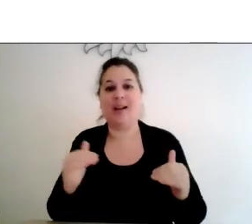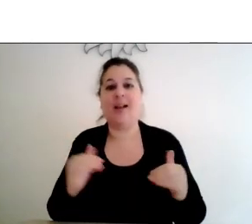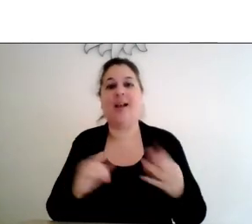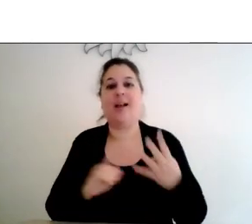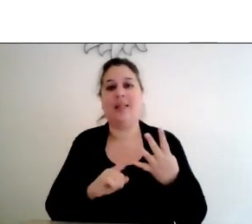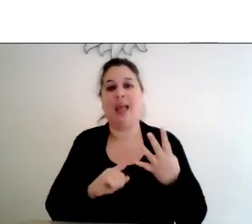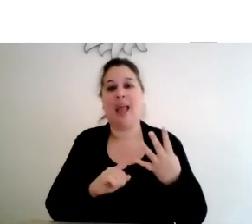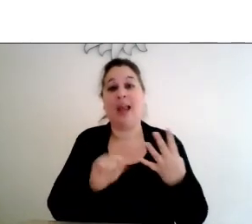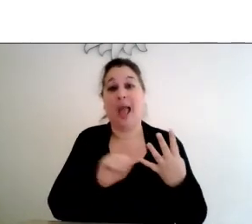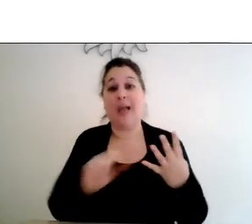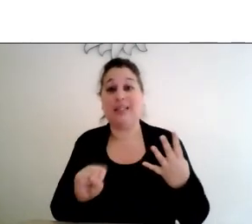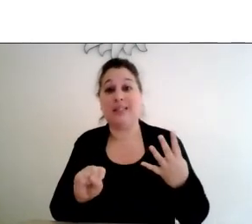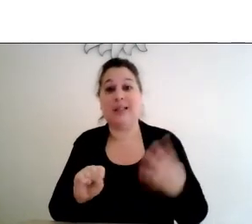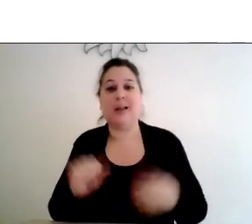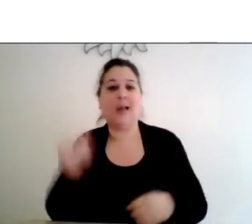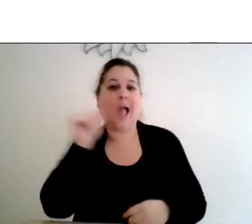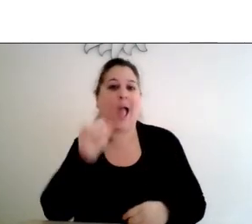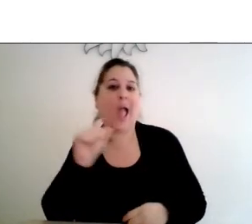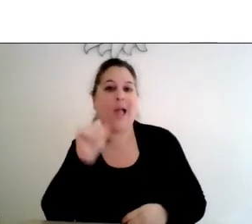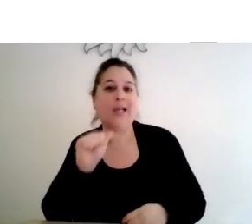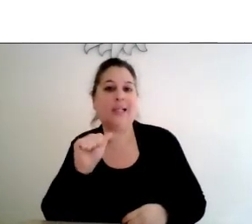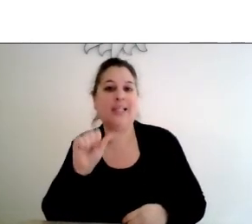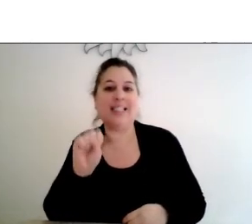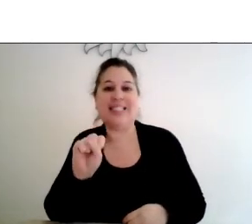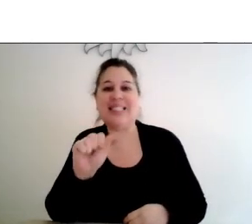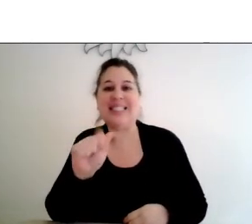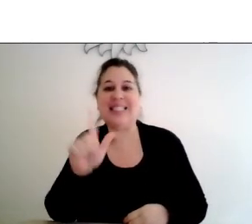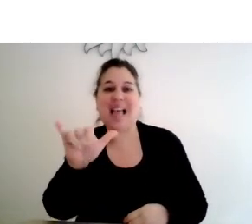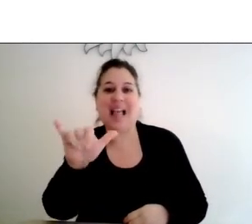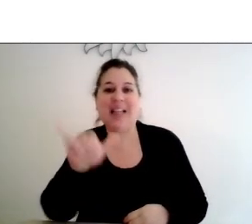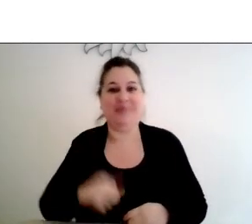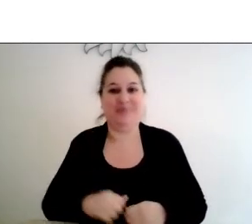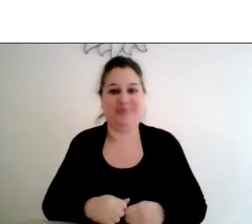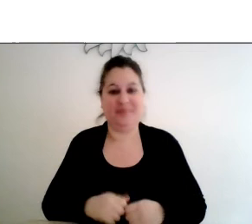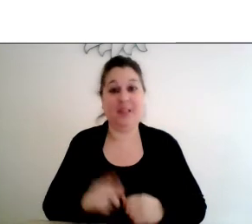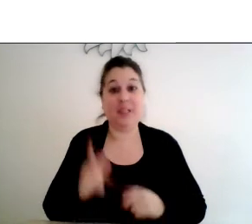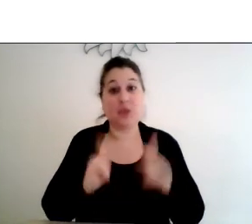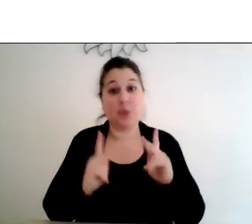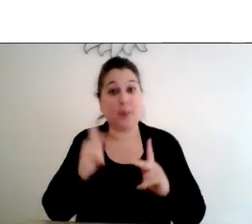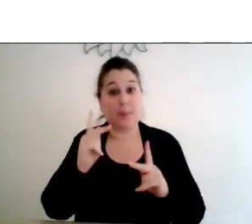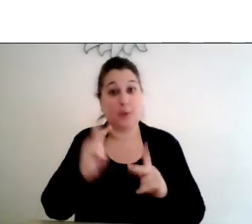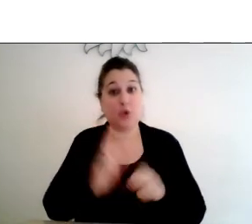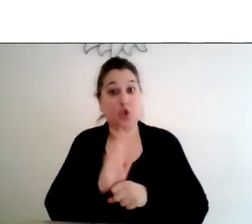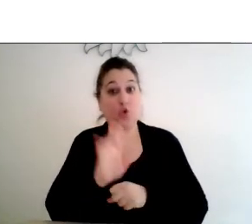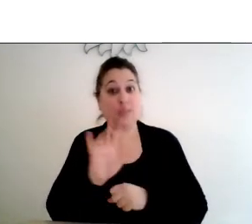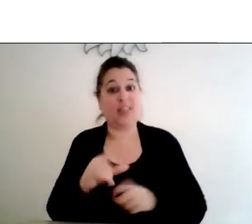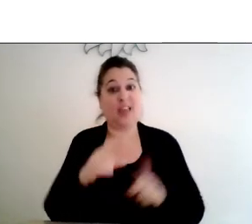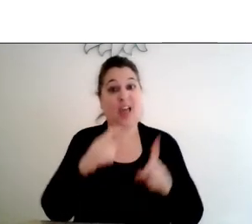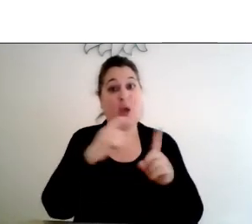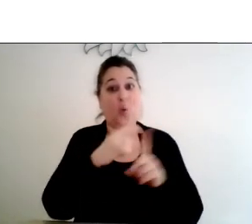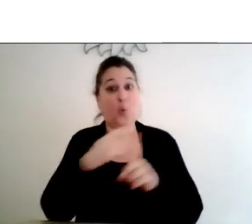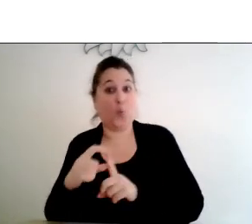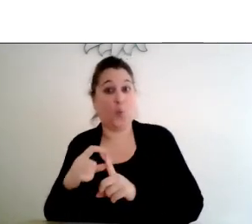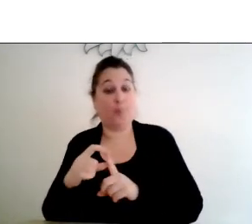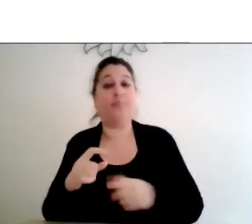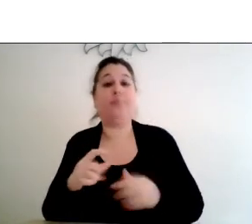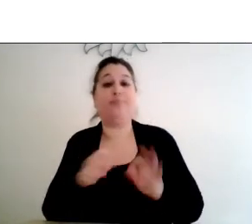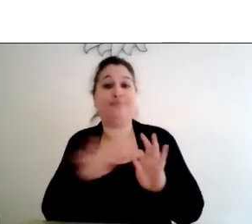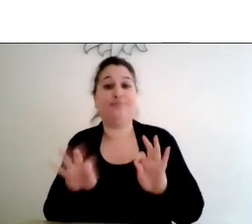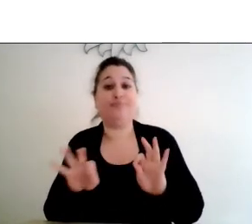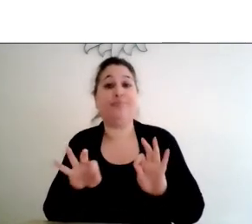D for division, and A for addition, and S for subtraction. PEMDAS. Okay,